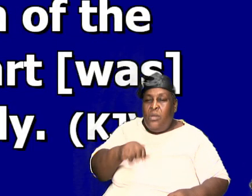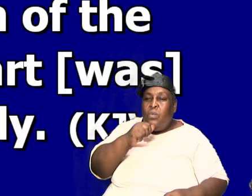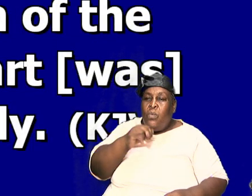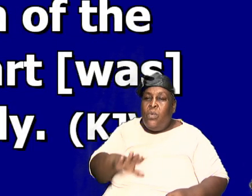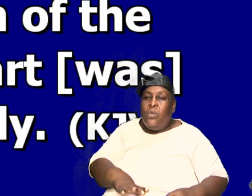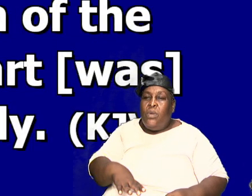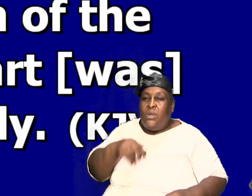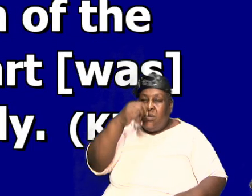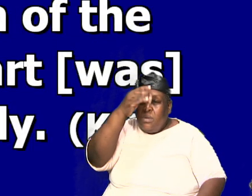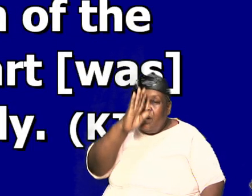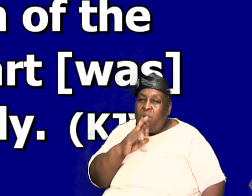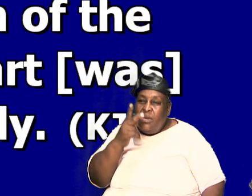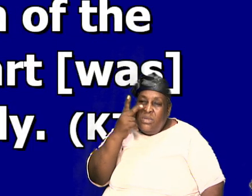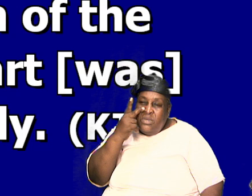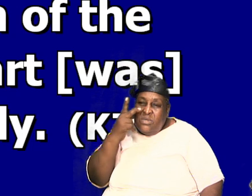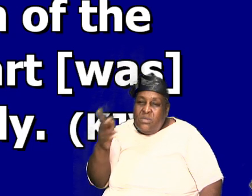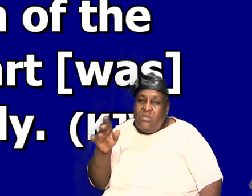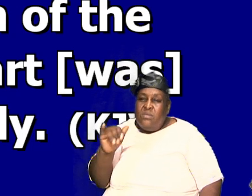And God,